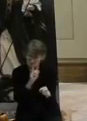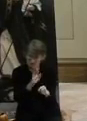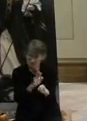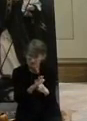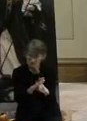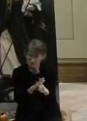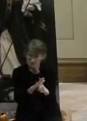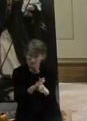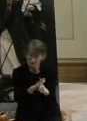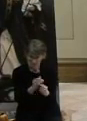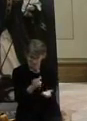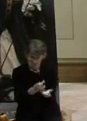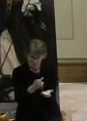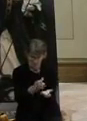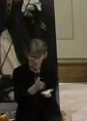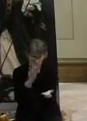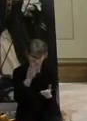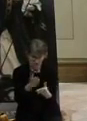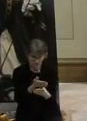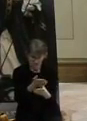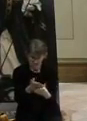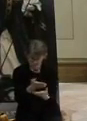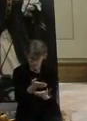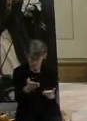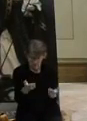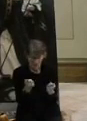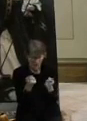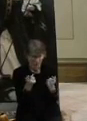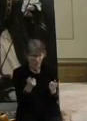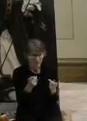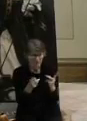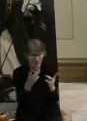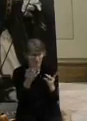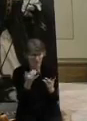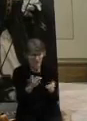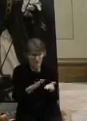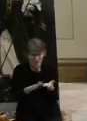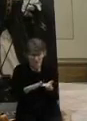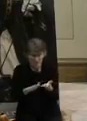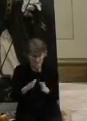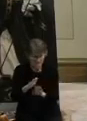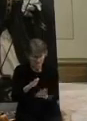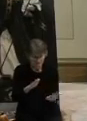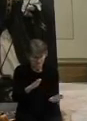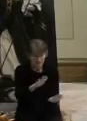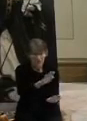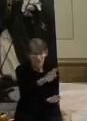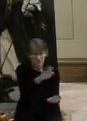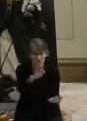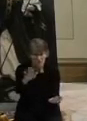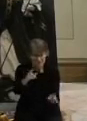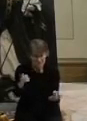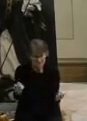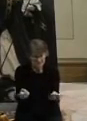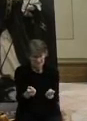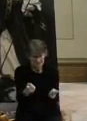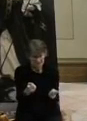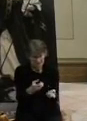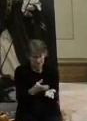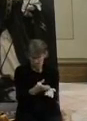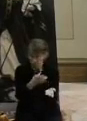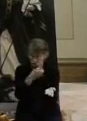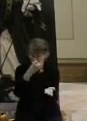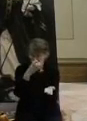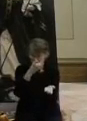covenant, which will be poured out for you and for many for the forgiveness of sins. Do